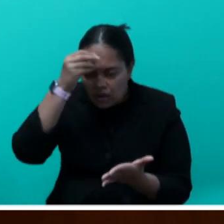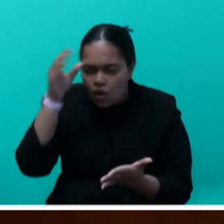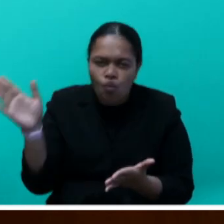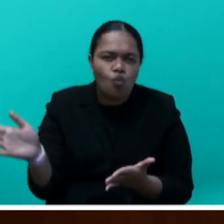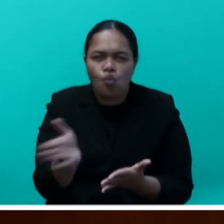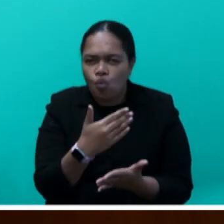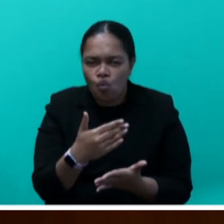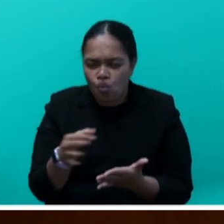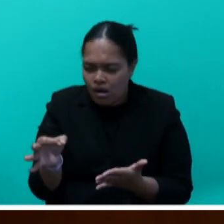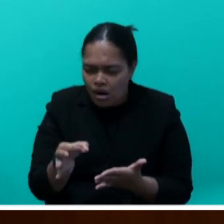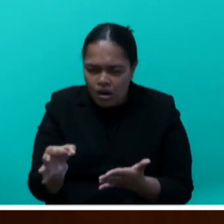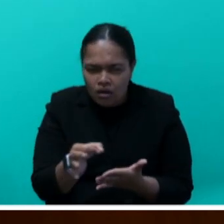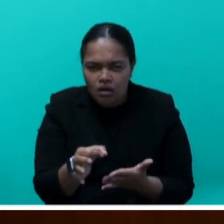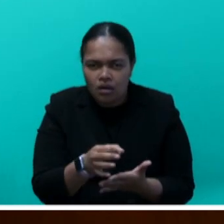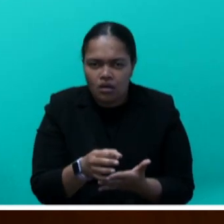small island economies,